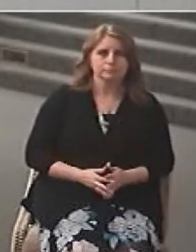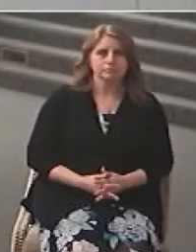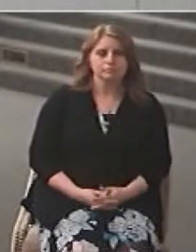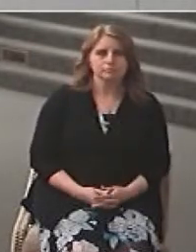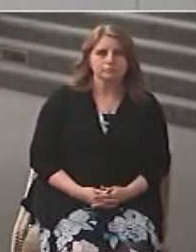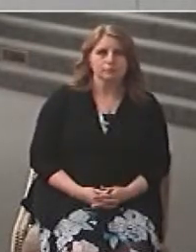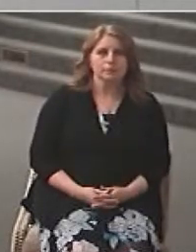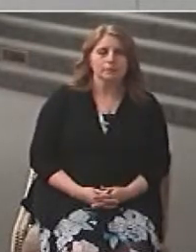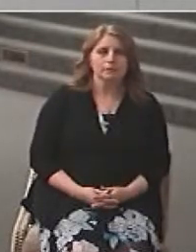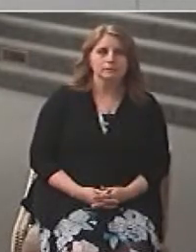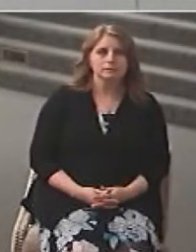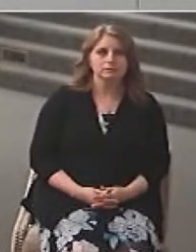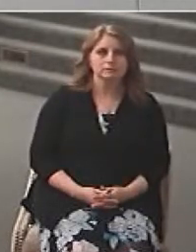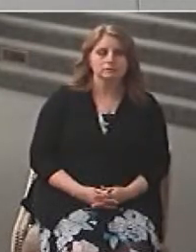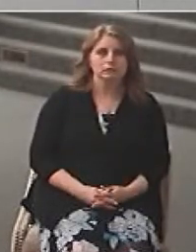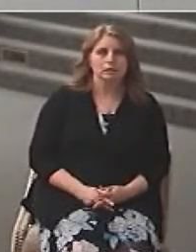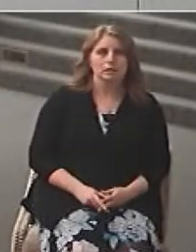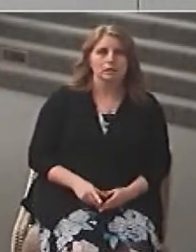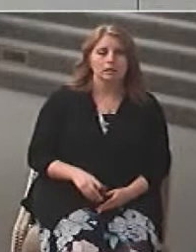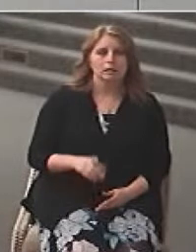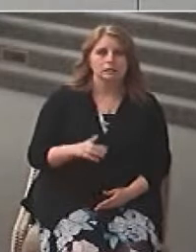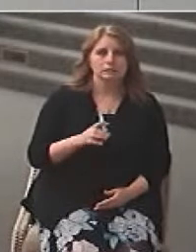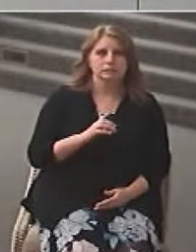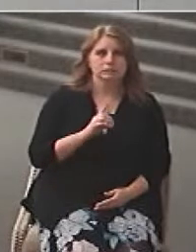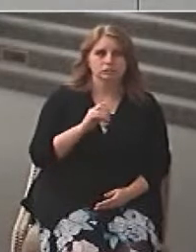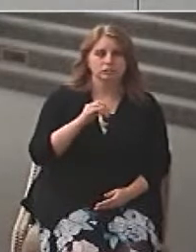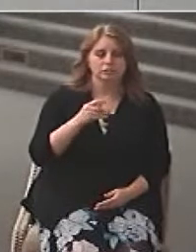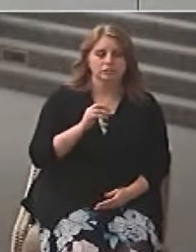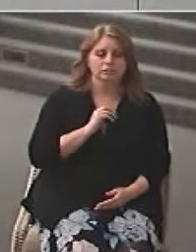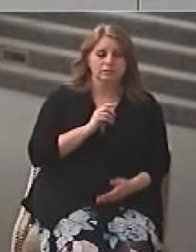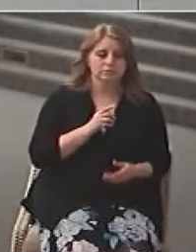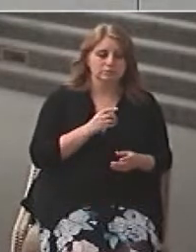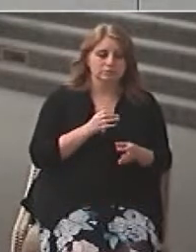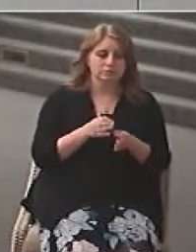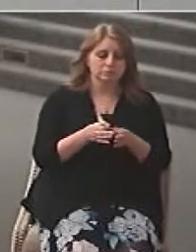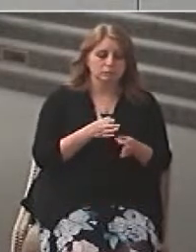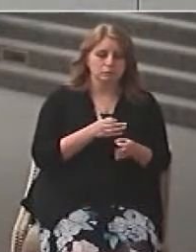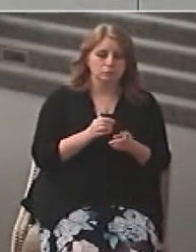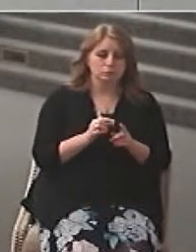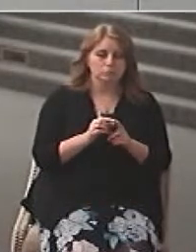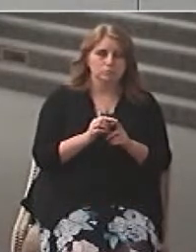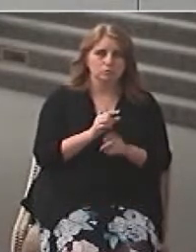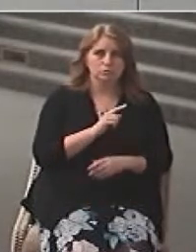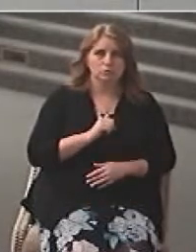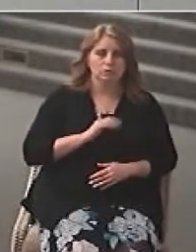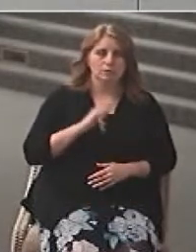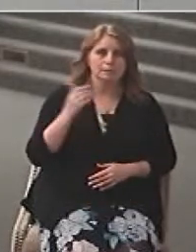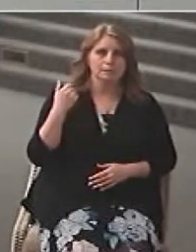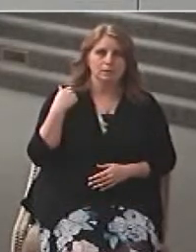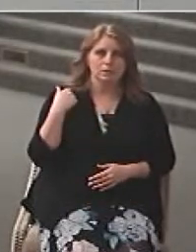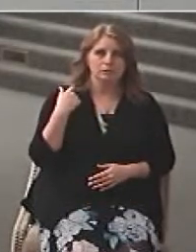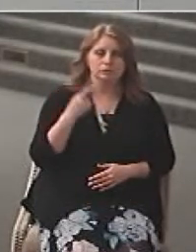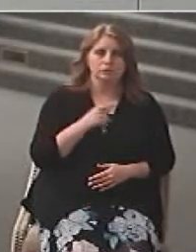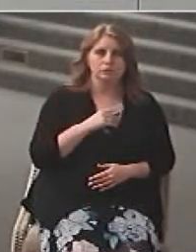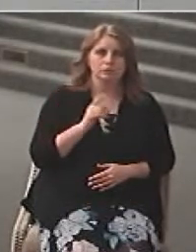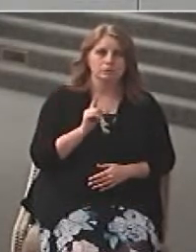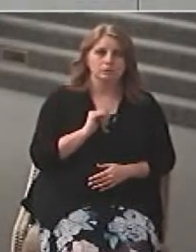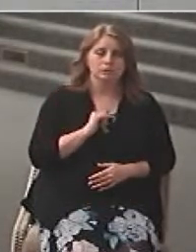The dictionary defines Lord as this. It says a master, a person possessing supreme power and